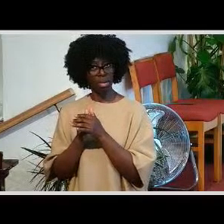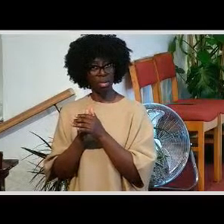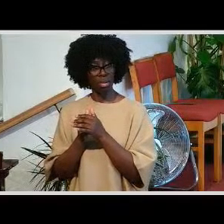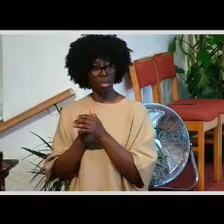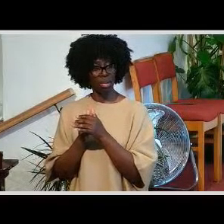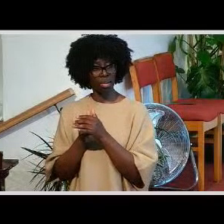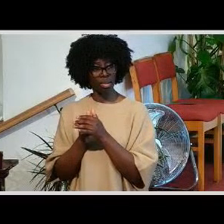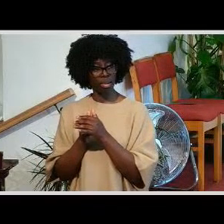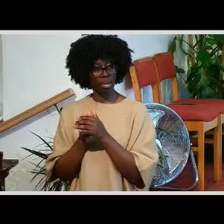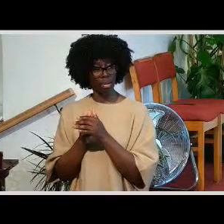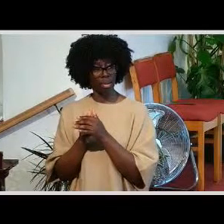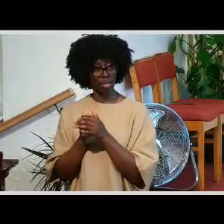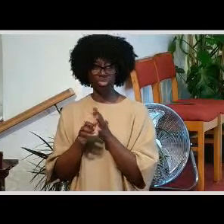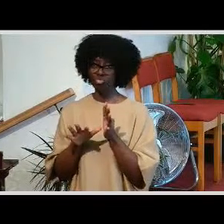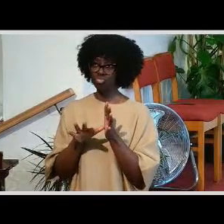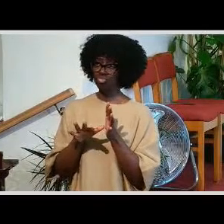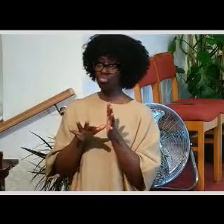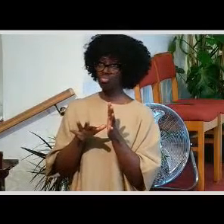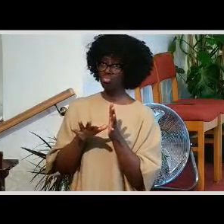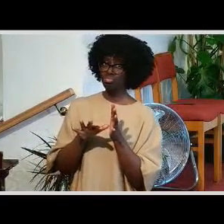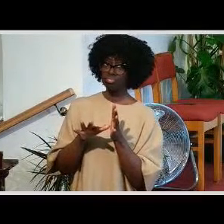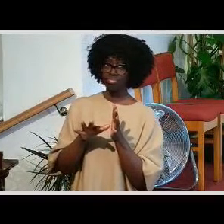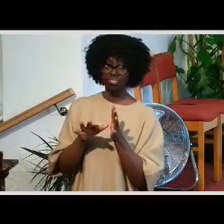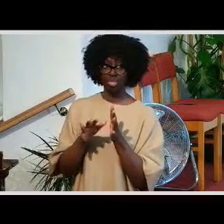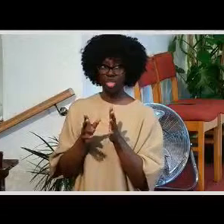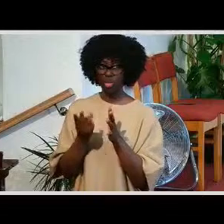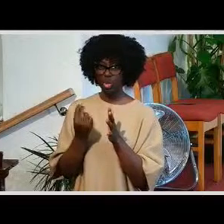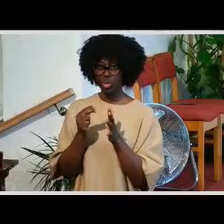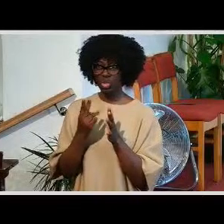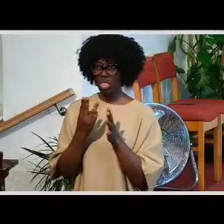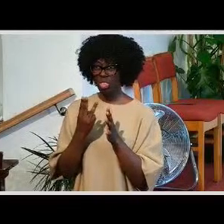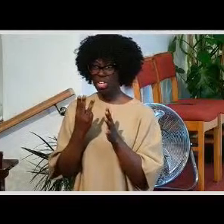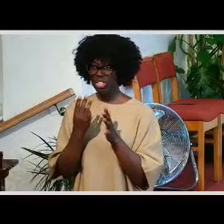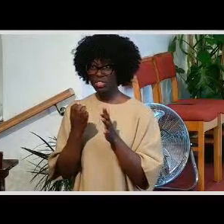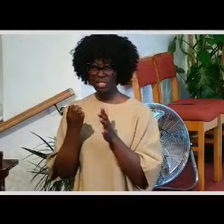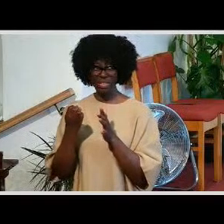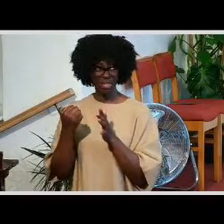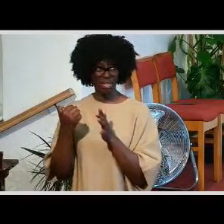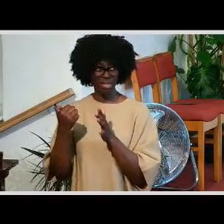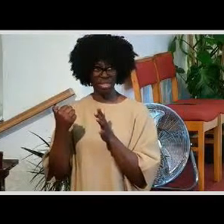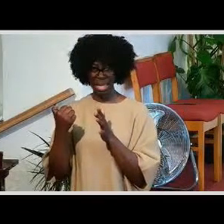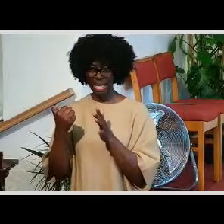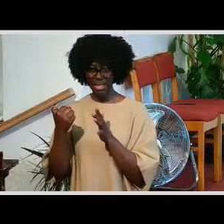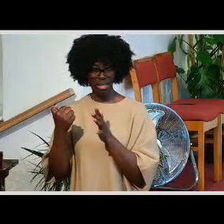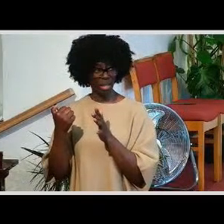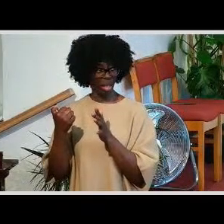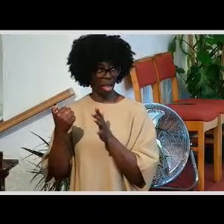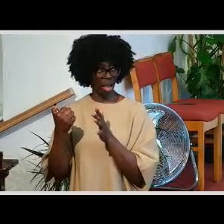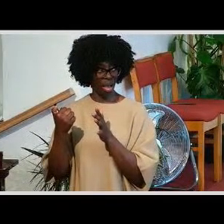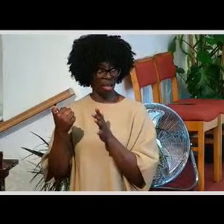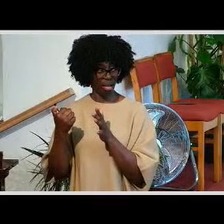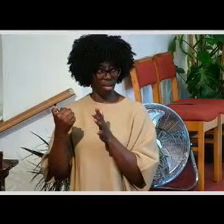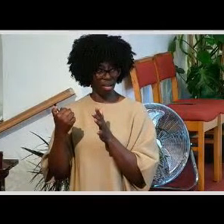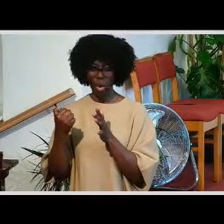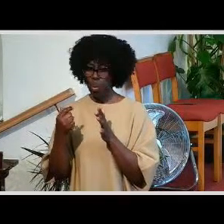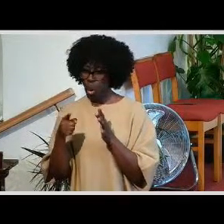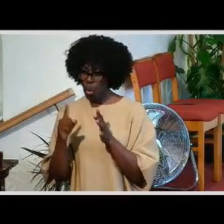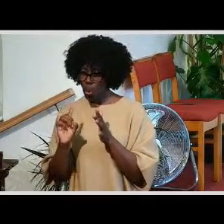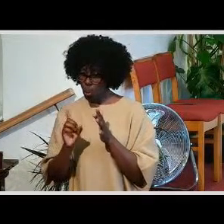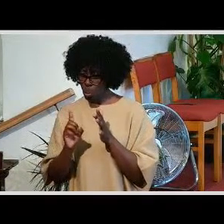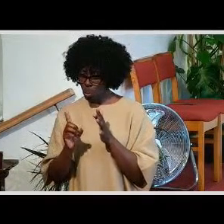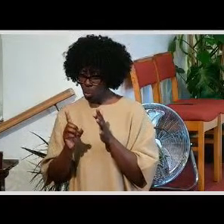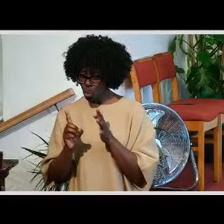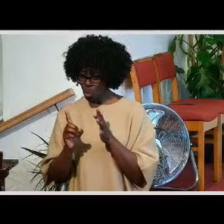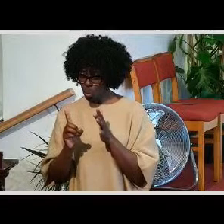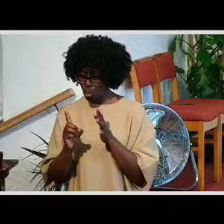think there are about 236 stations or so on all the networks. He can actually recite all of them for each